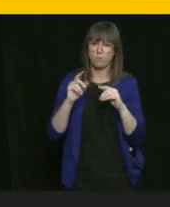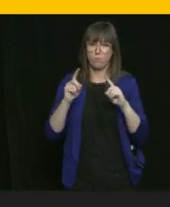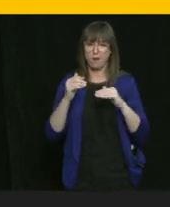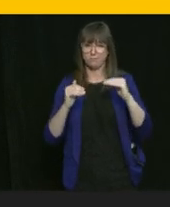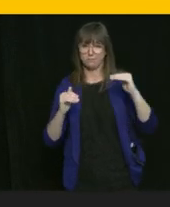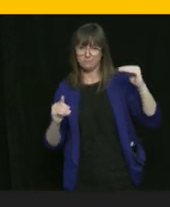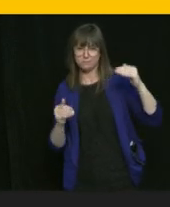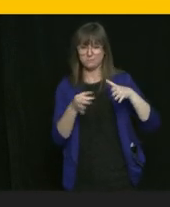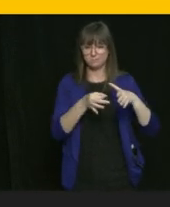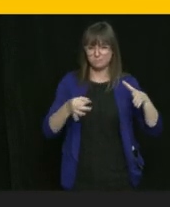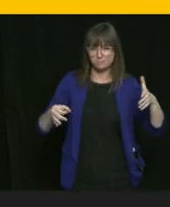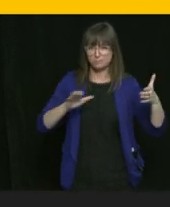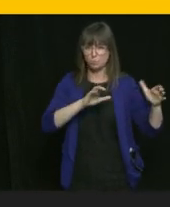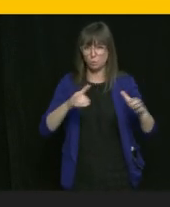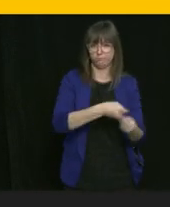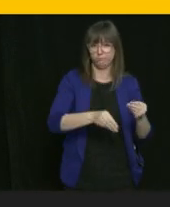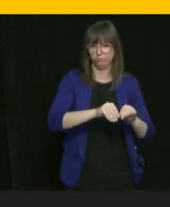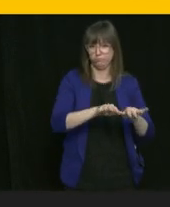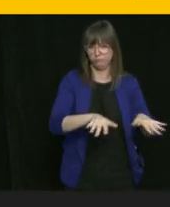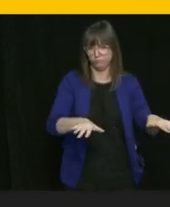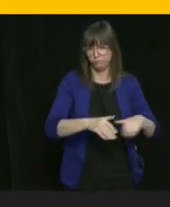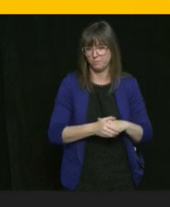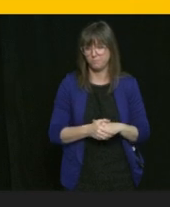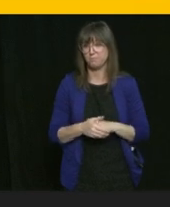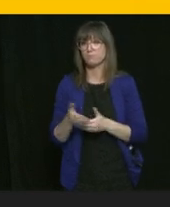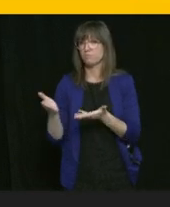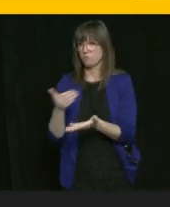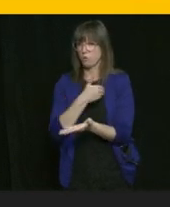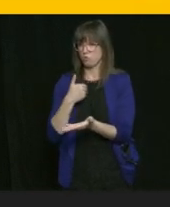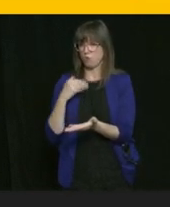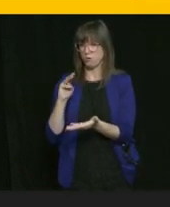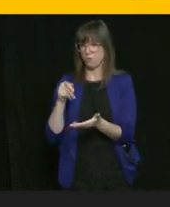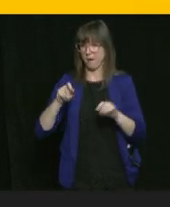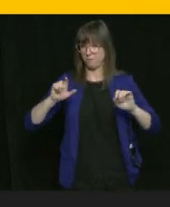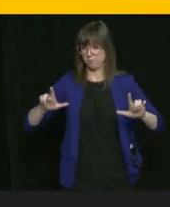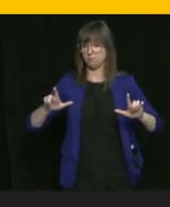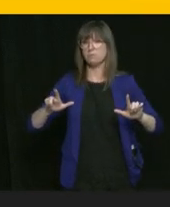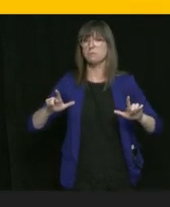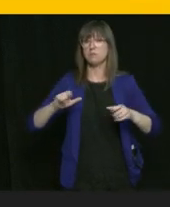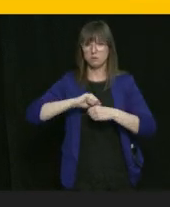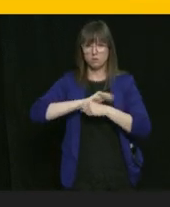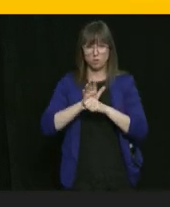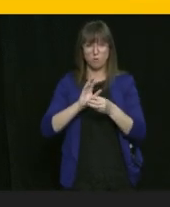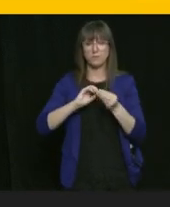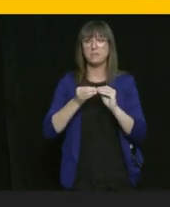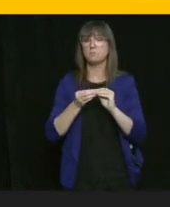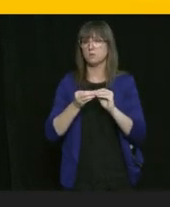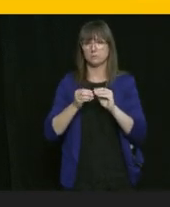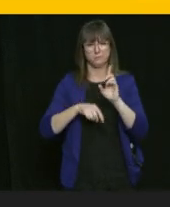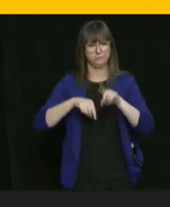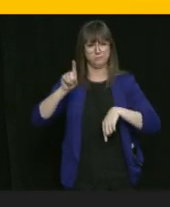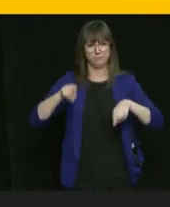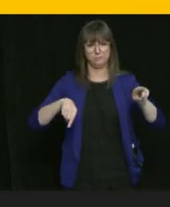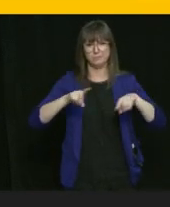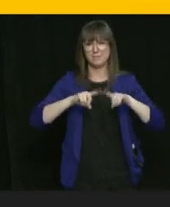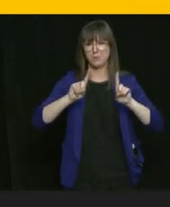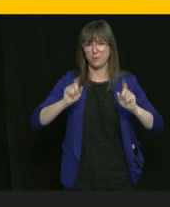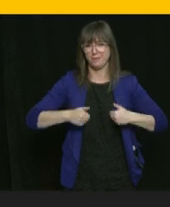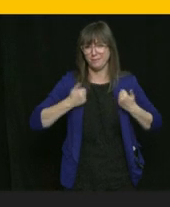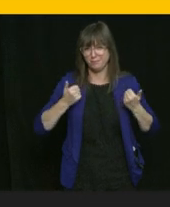city. Factors such as gender. Toronto, we can see that COVID-19 infection rates differ across neighborhoods,